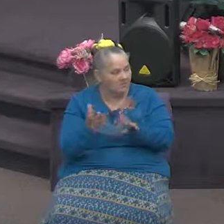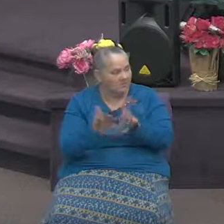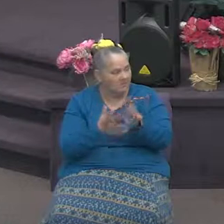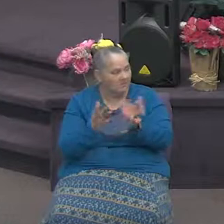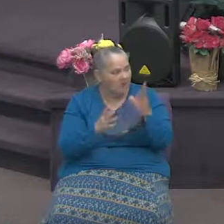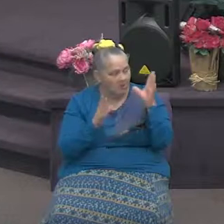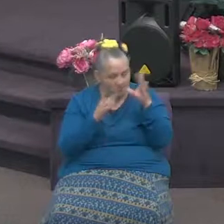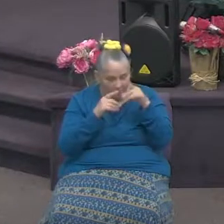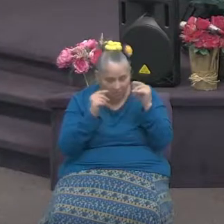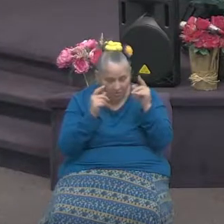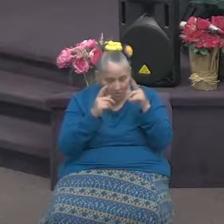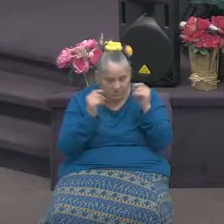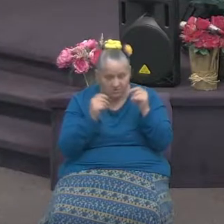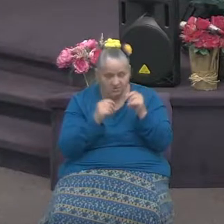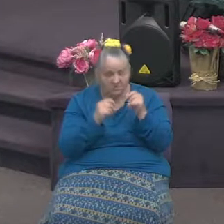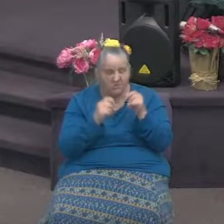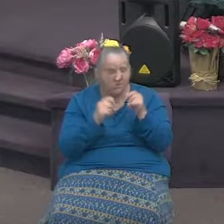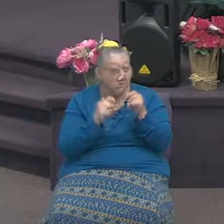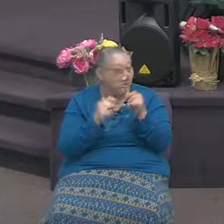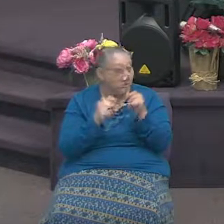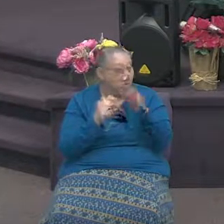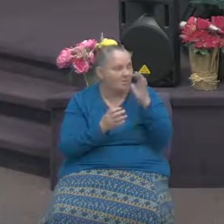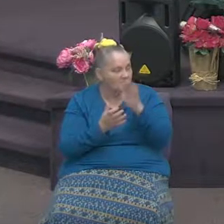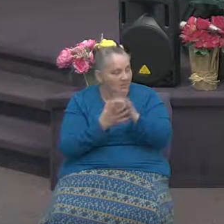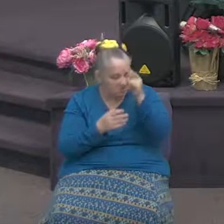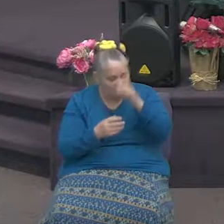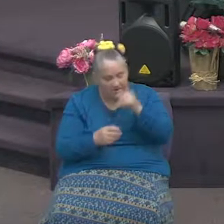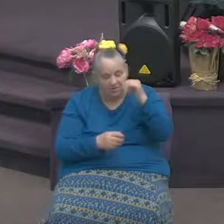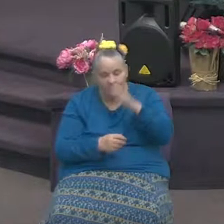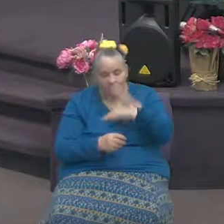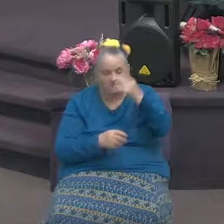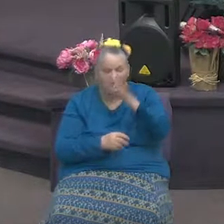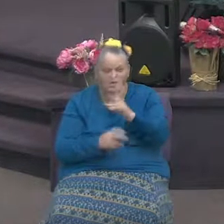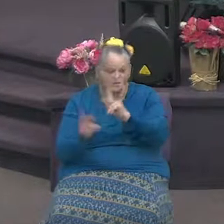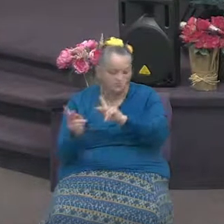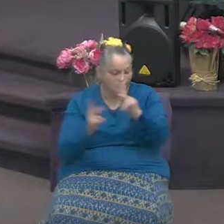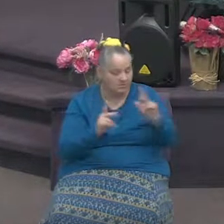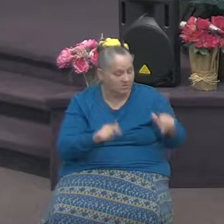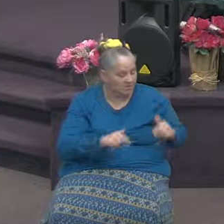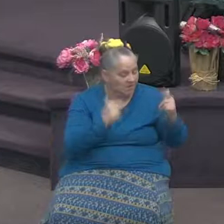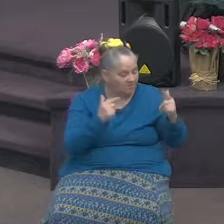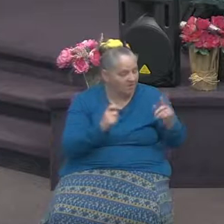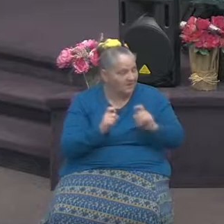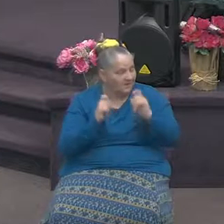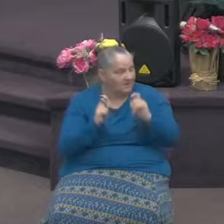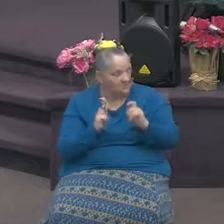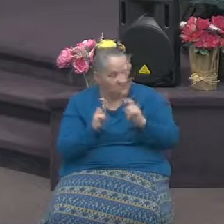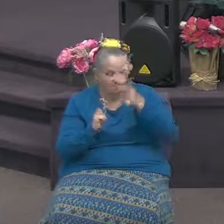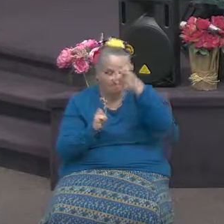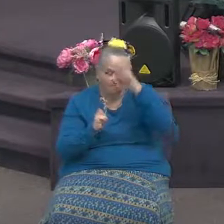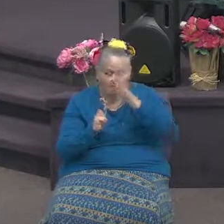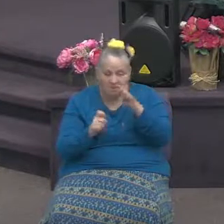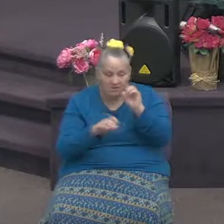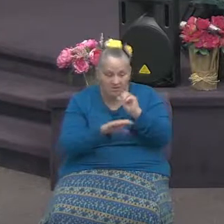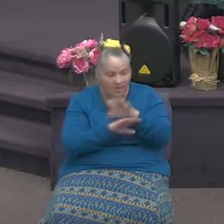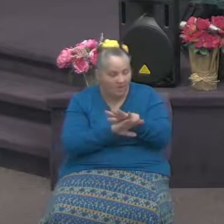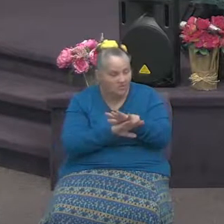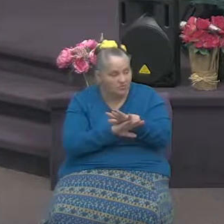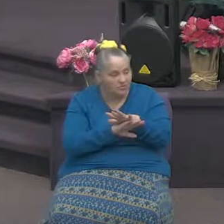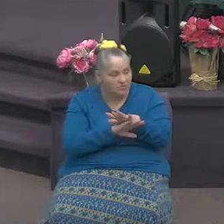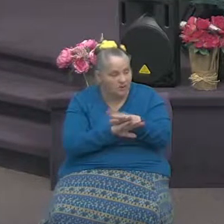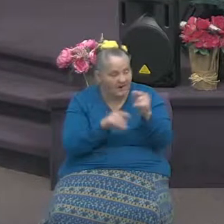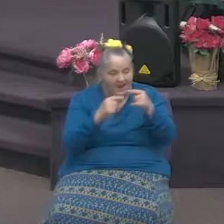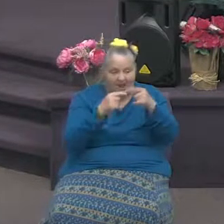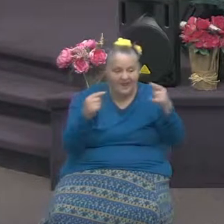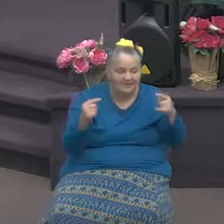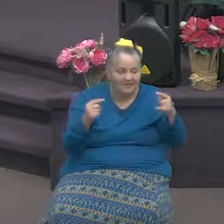Moses. You will believe the men and women God has placed in your life to give you godly counsel so that your